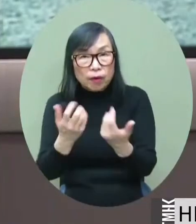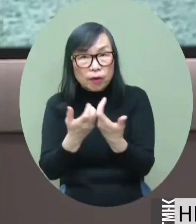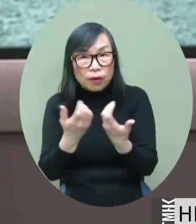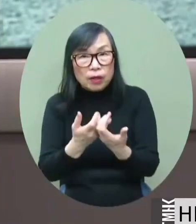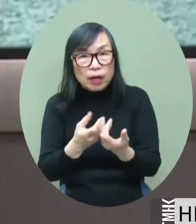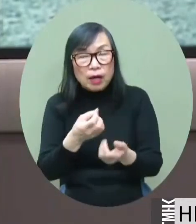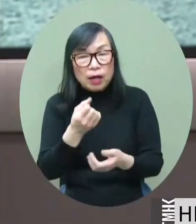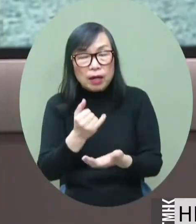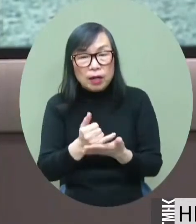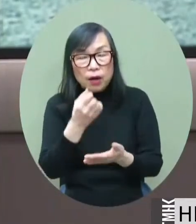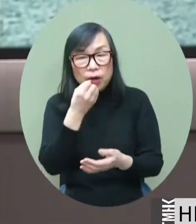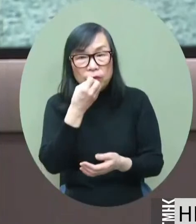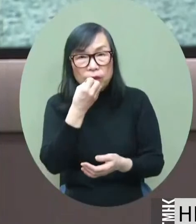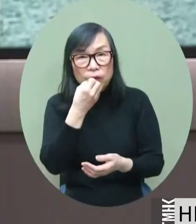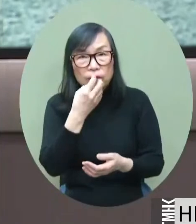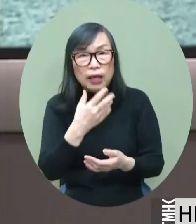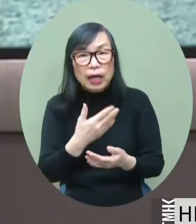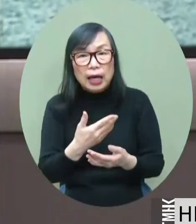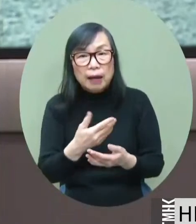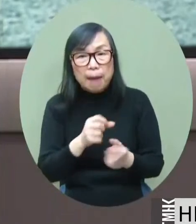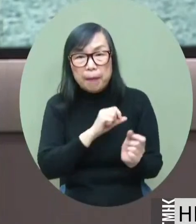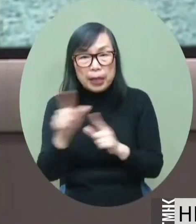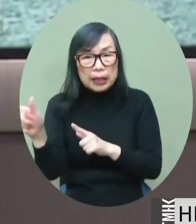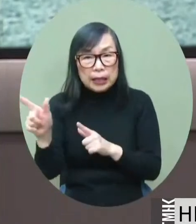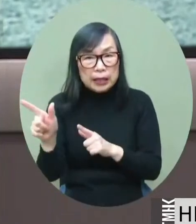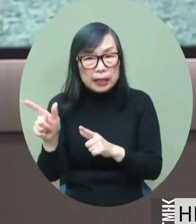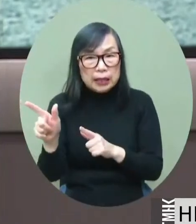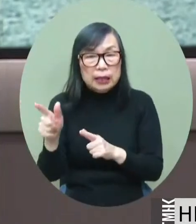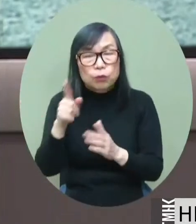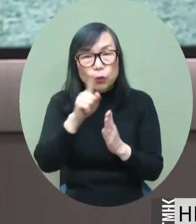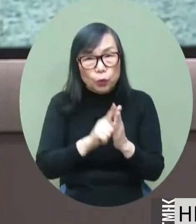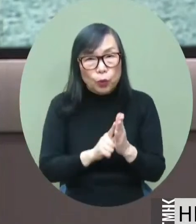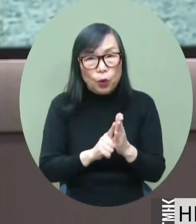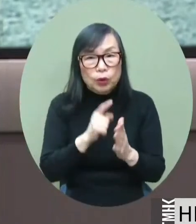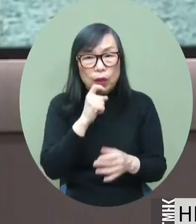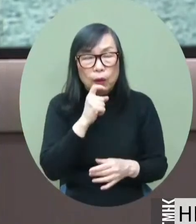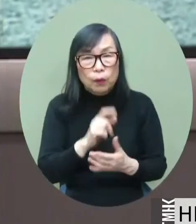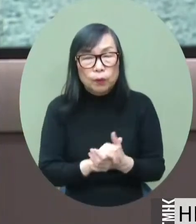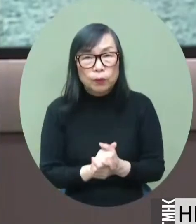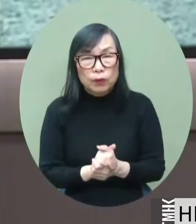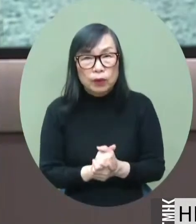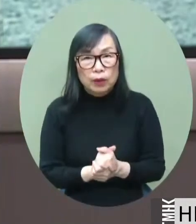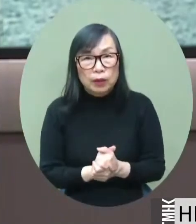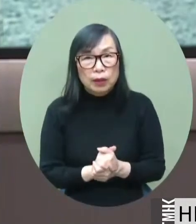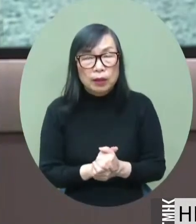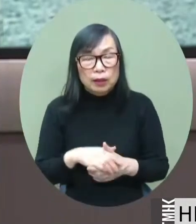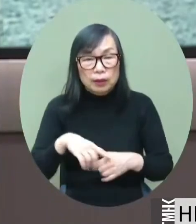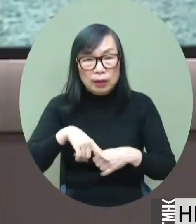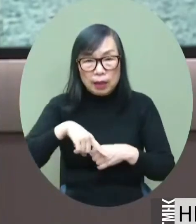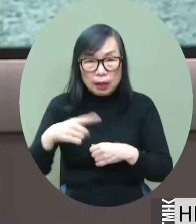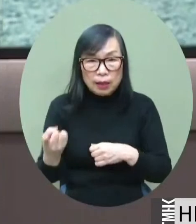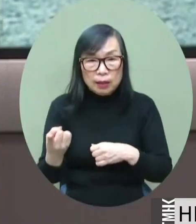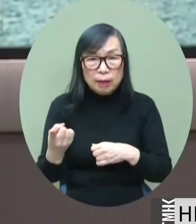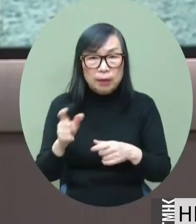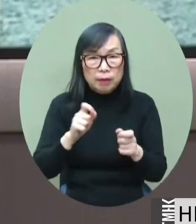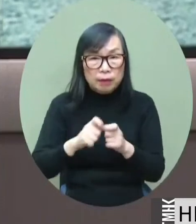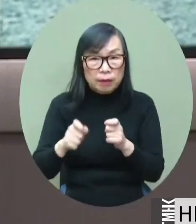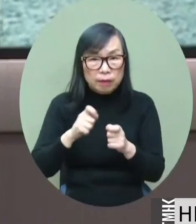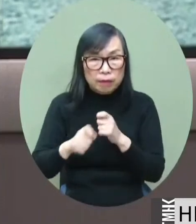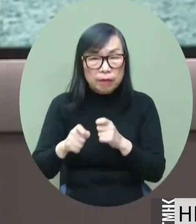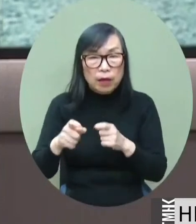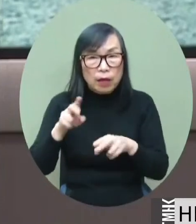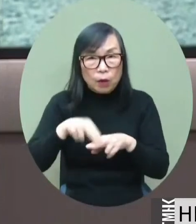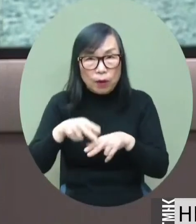of the pandemic. Overall, the infection numbers have been declining in Hong